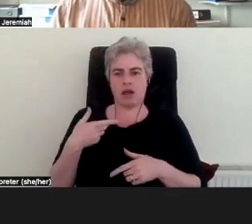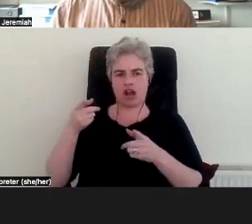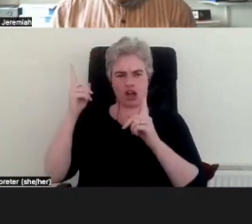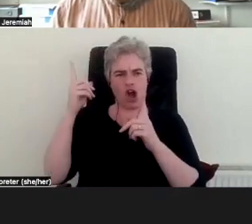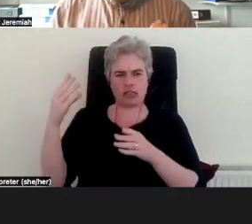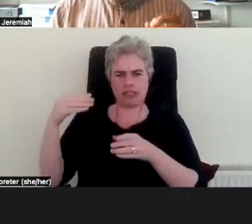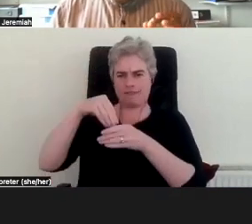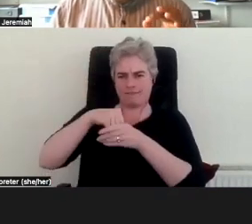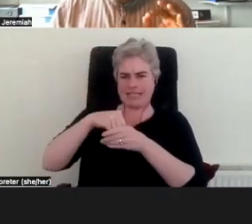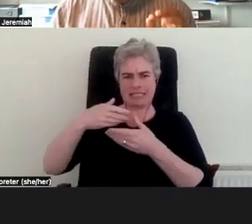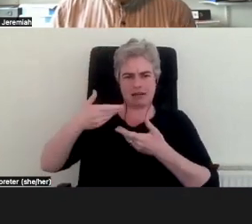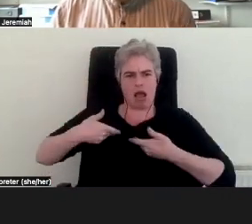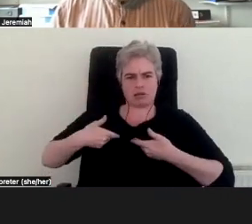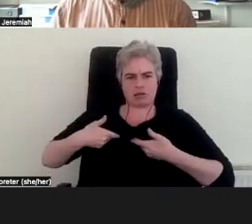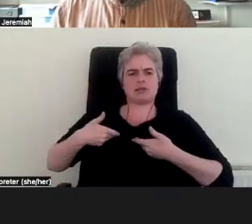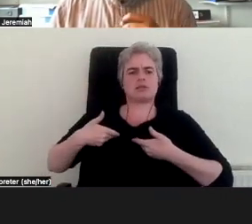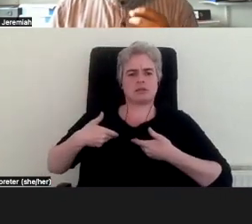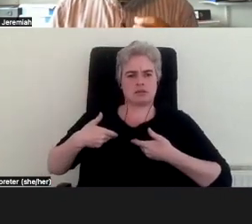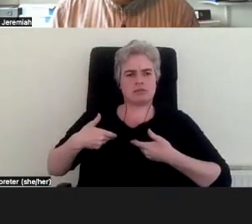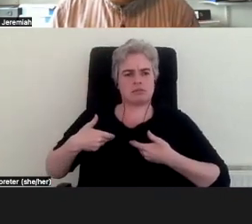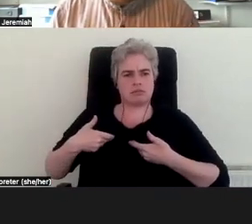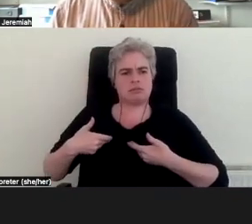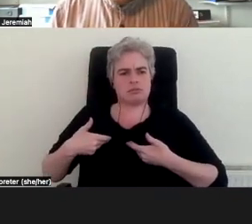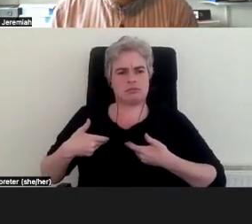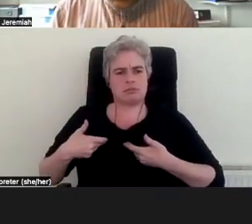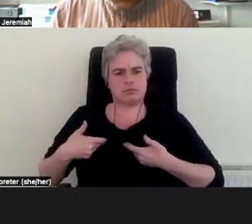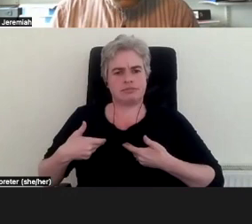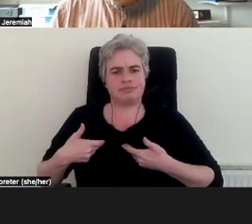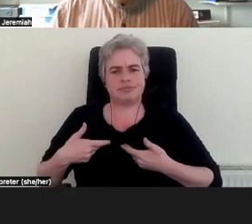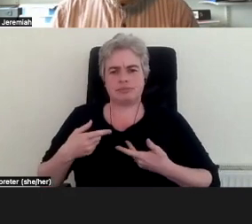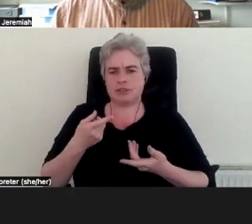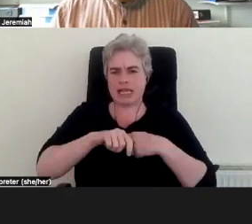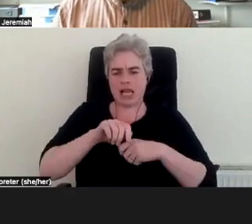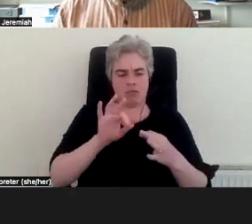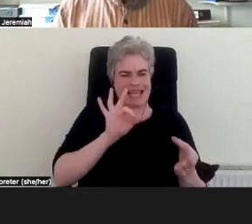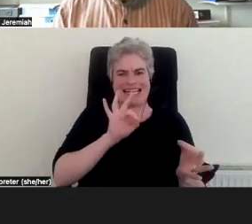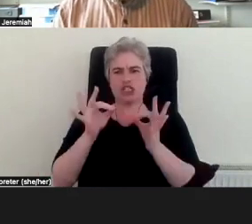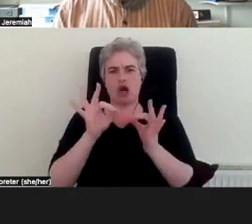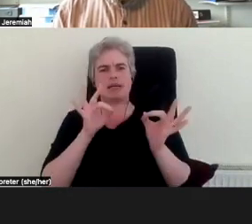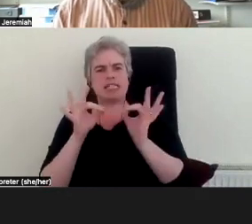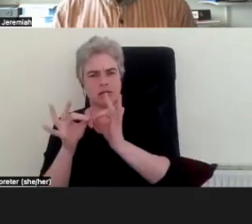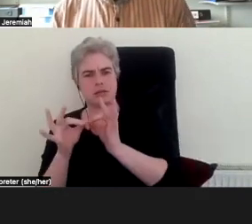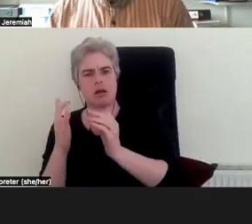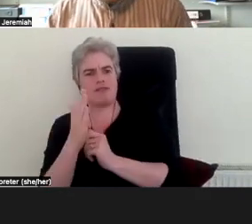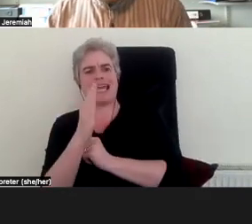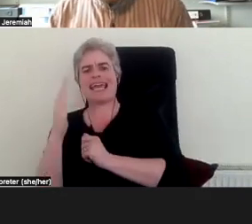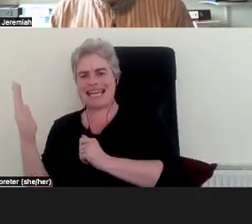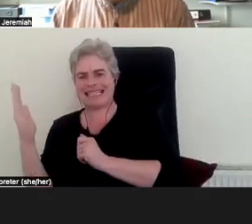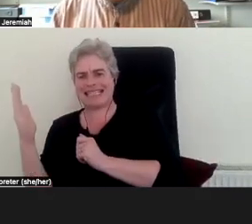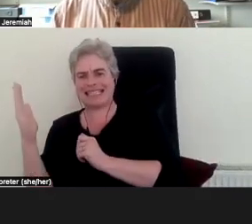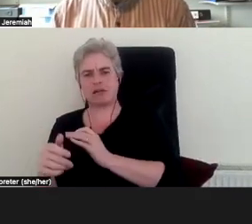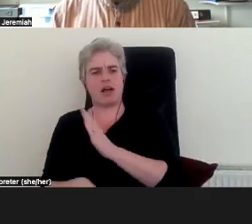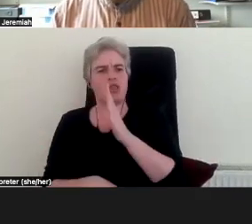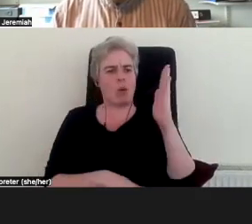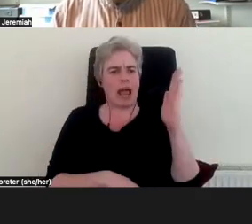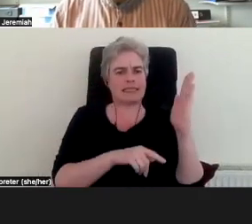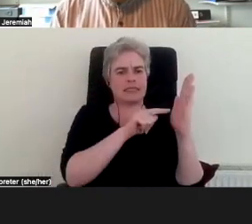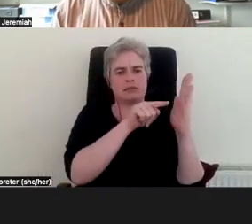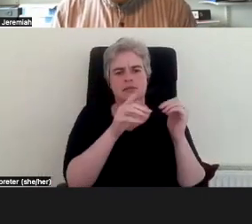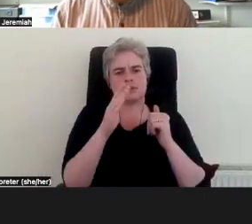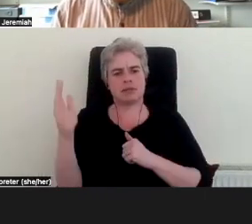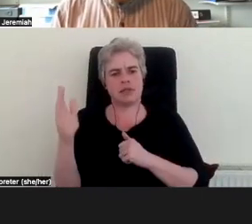a church to be the interpreters of the East and of the West to the East, to be